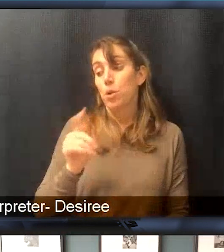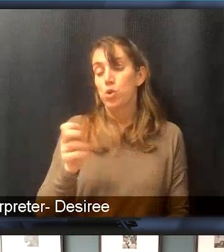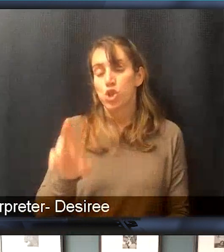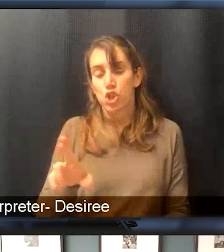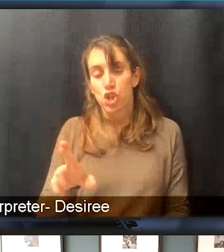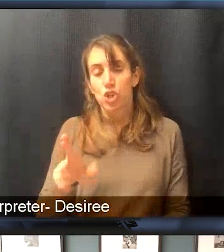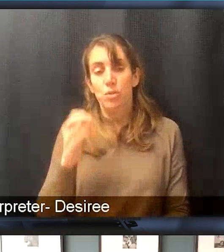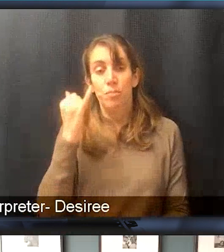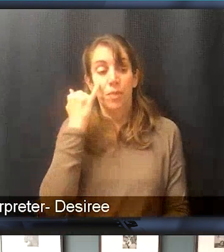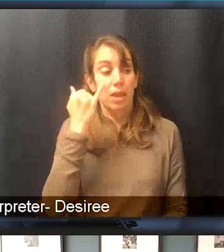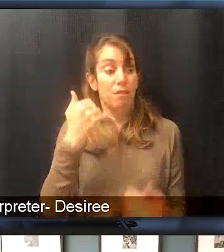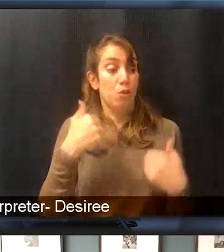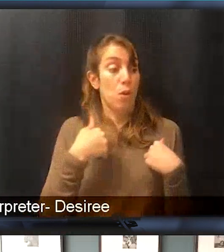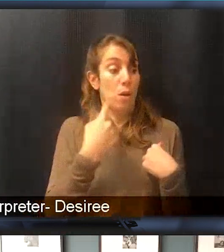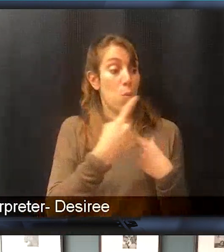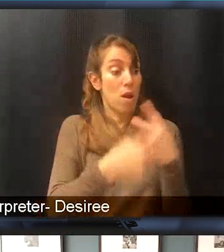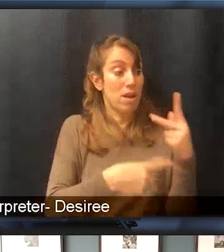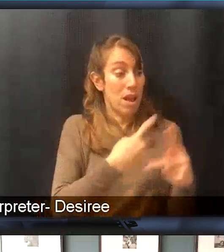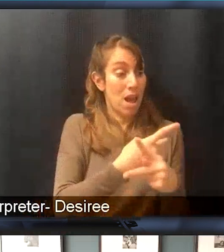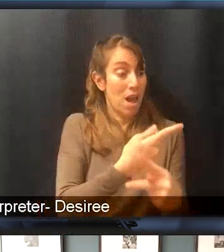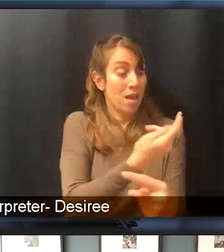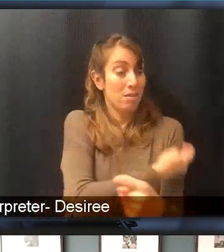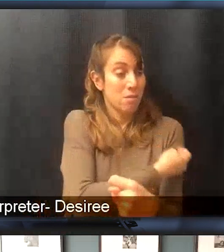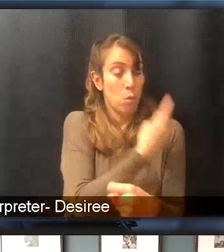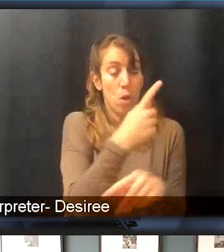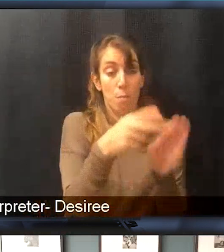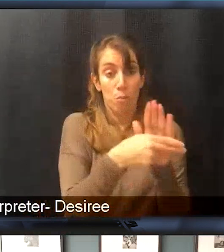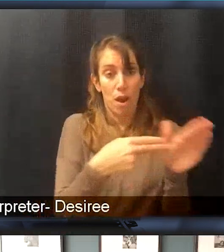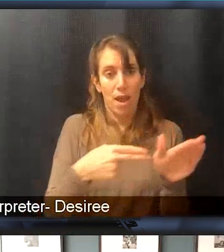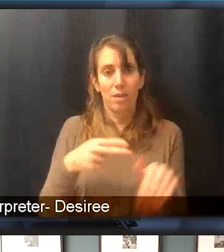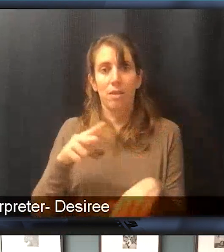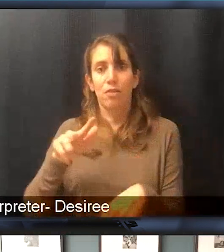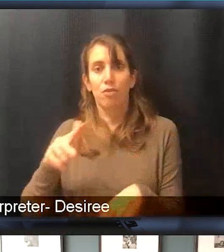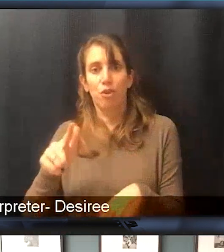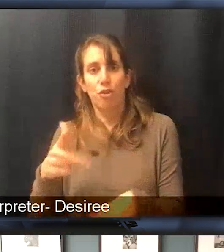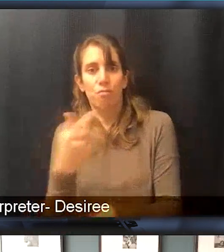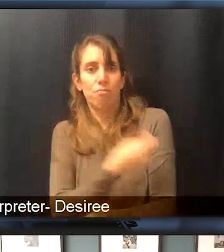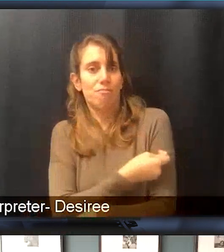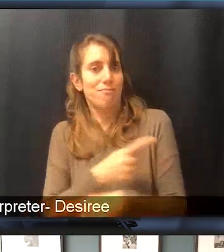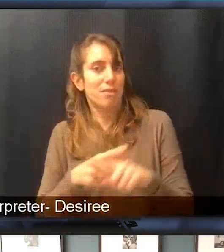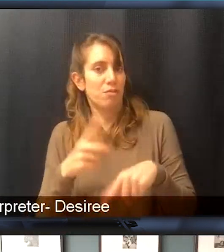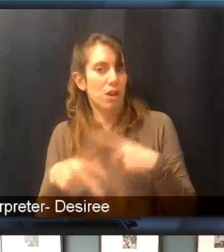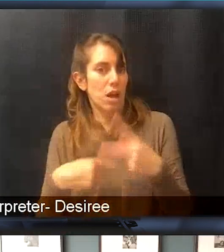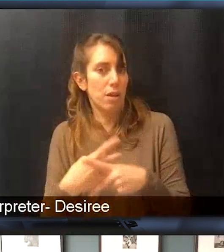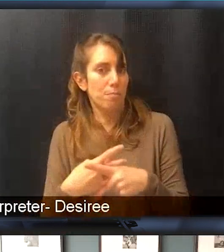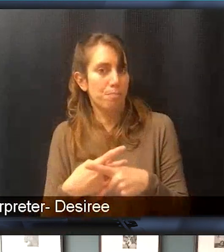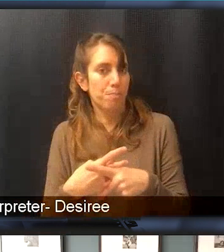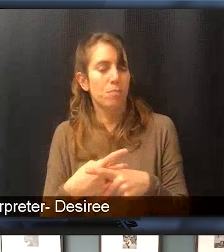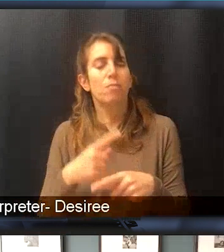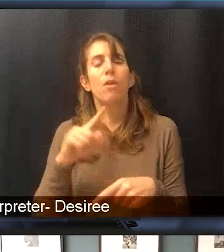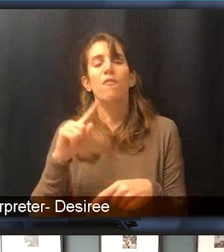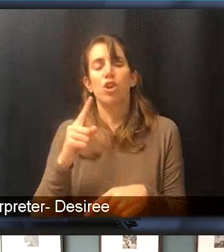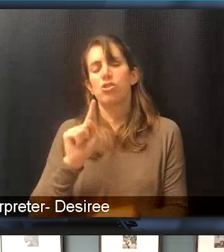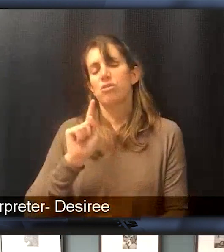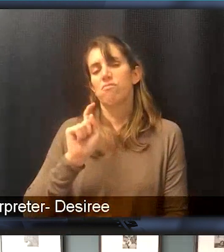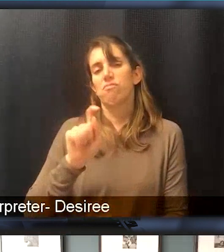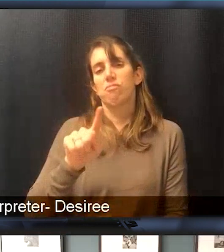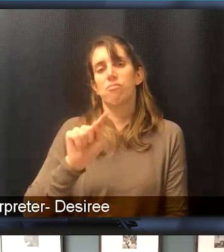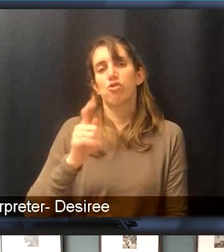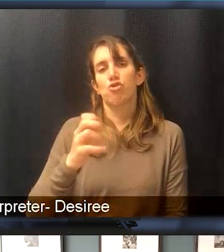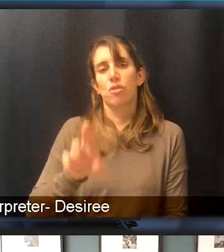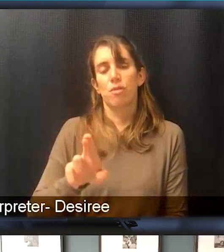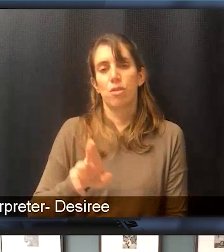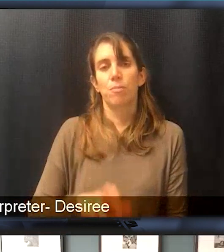with one brand or another. Trevor. So I mentioned in 2 weeks